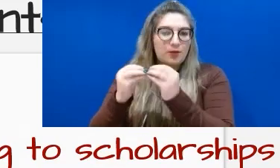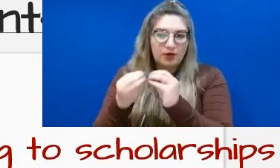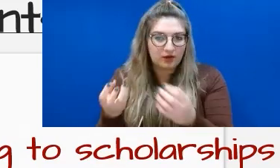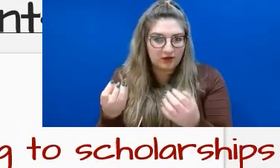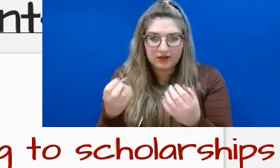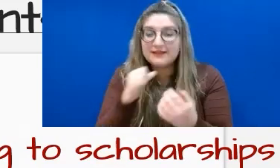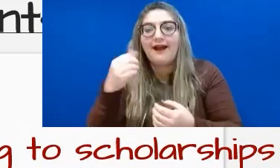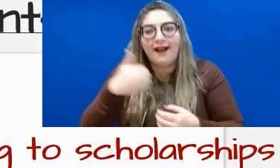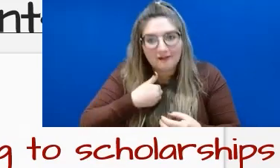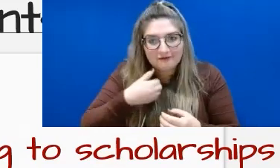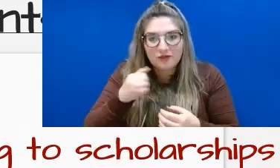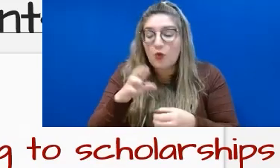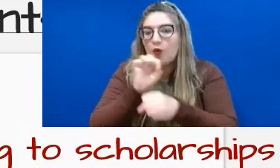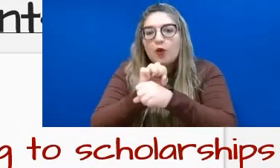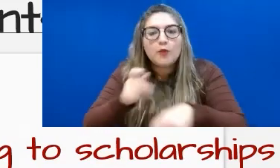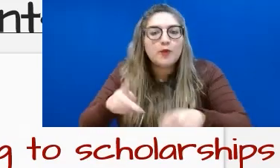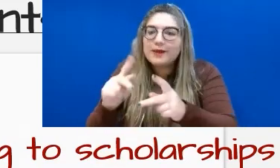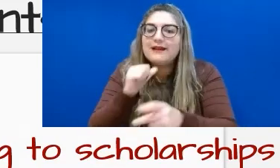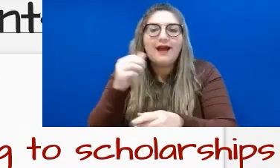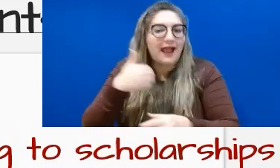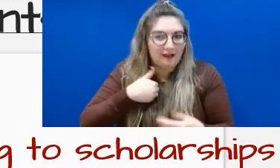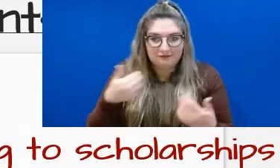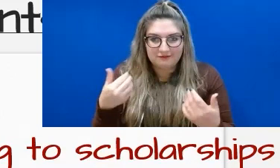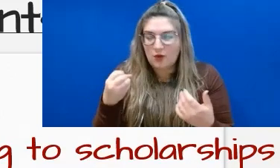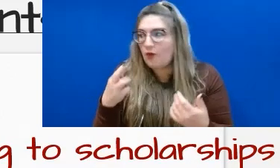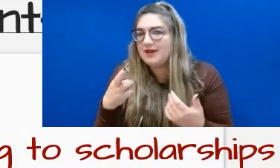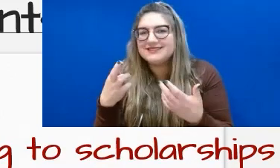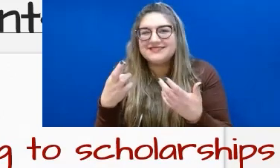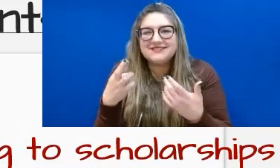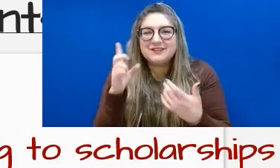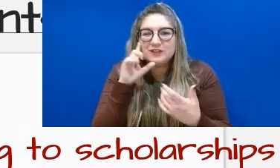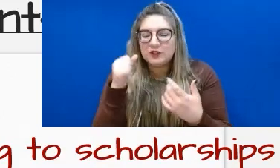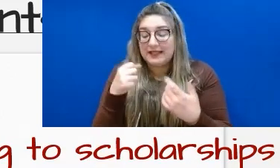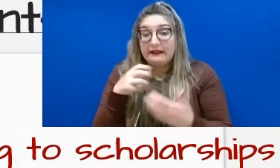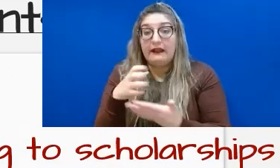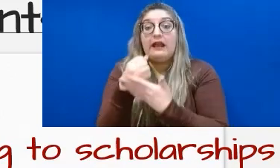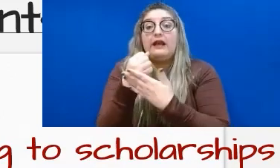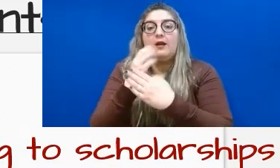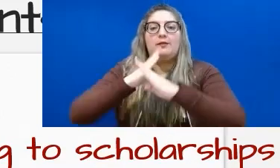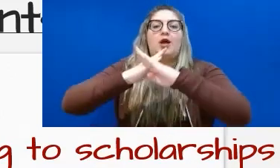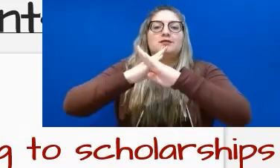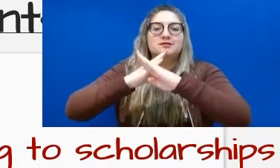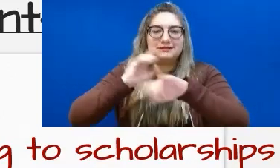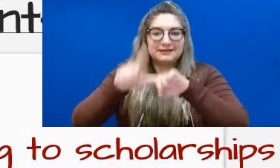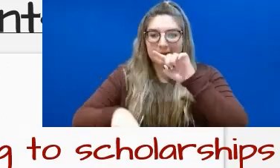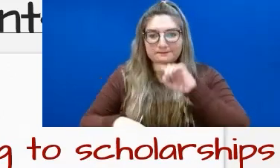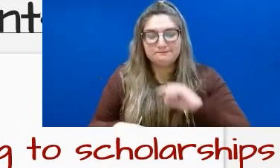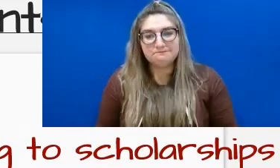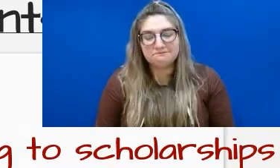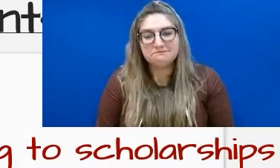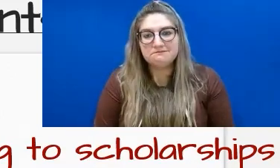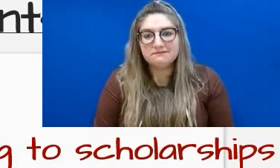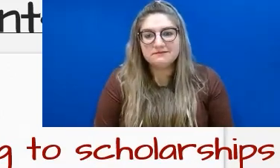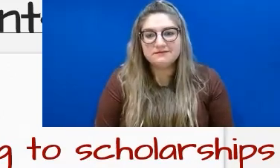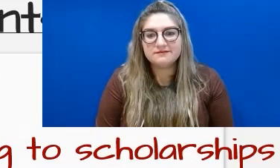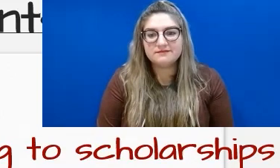they don't have a way to take advantage of those opportunities. Okay. And then of course